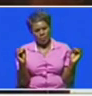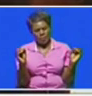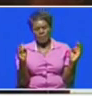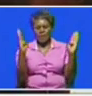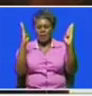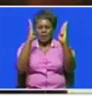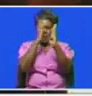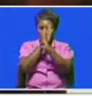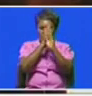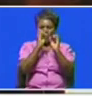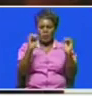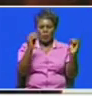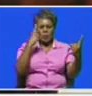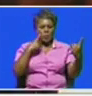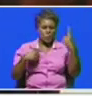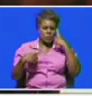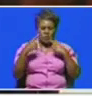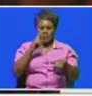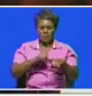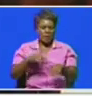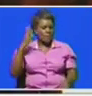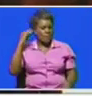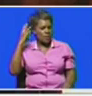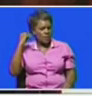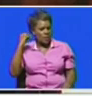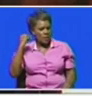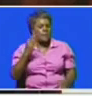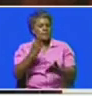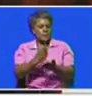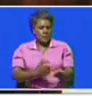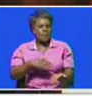We didn't hide our tears when we discovered we had lost some.